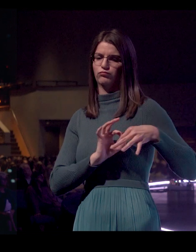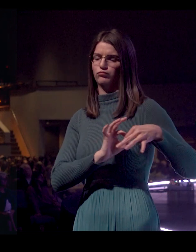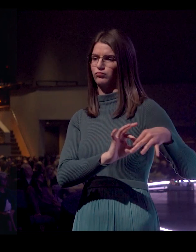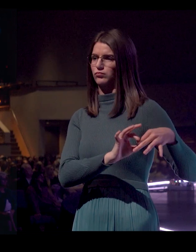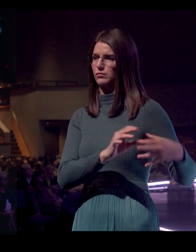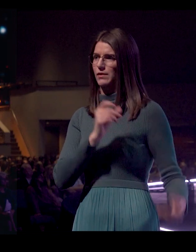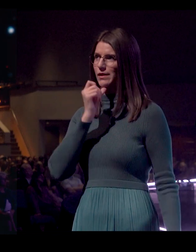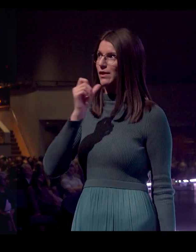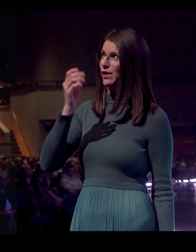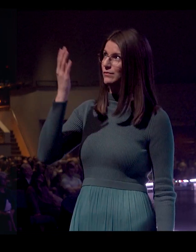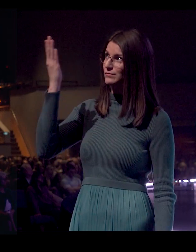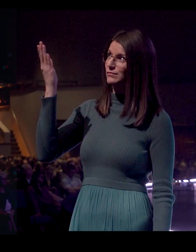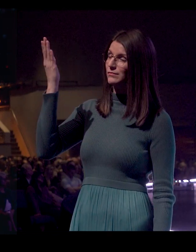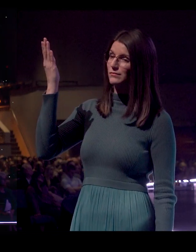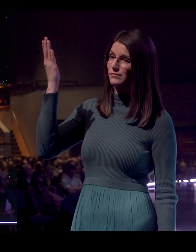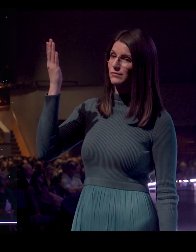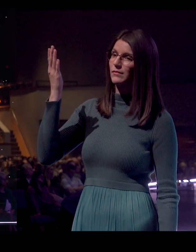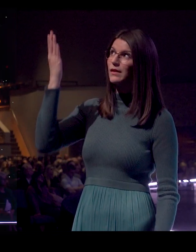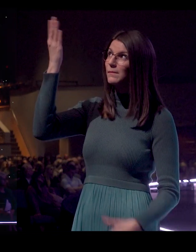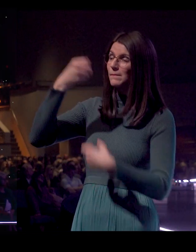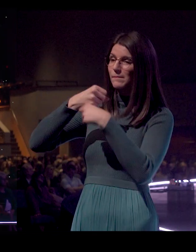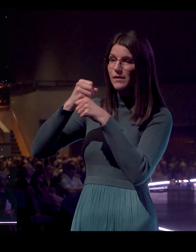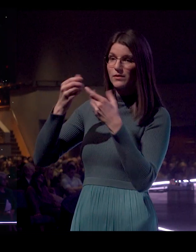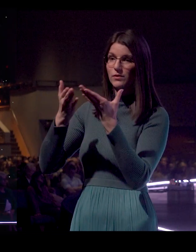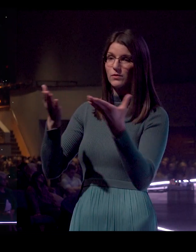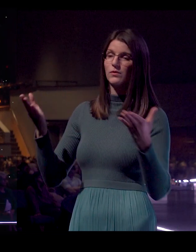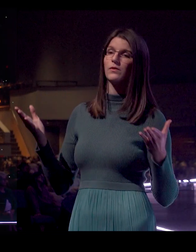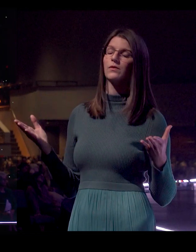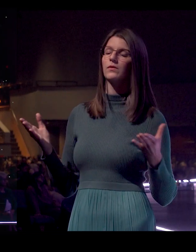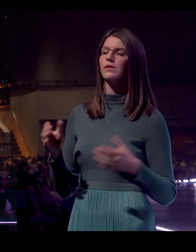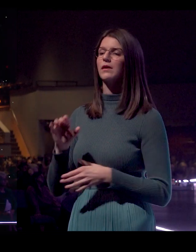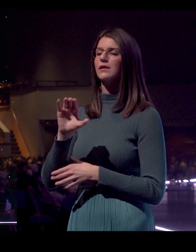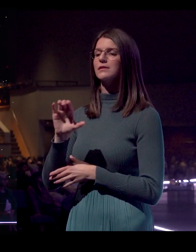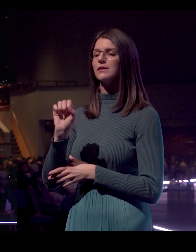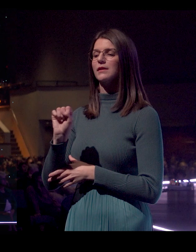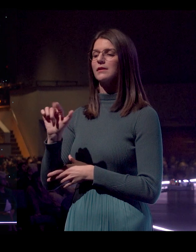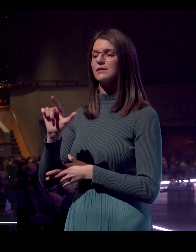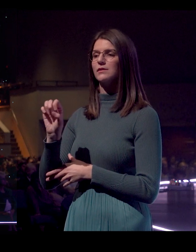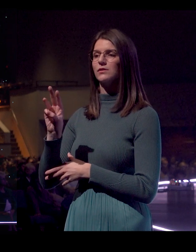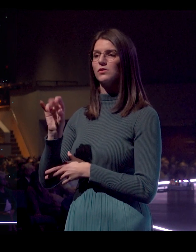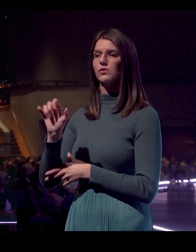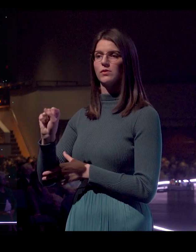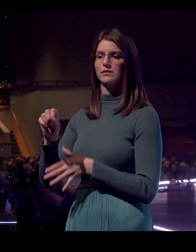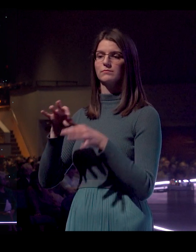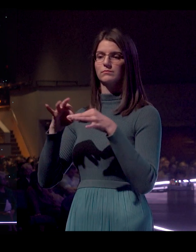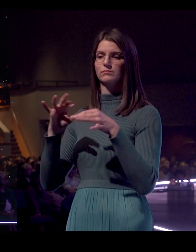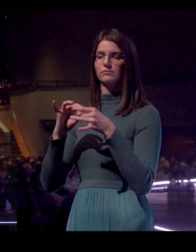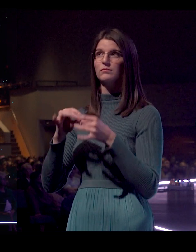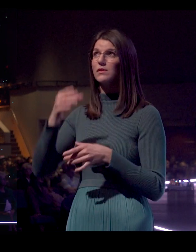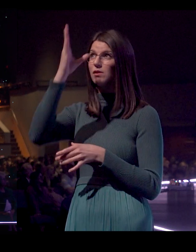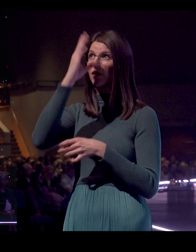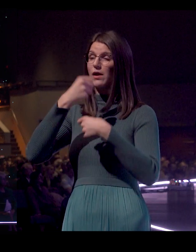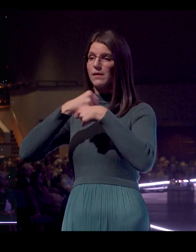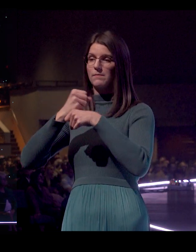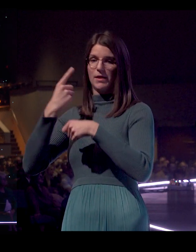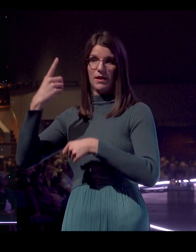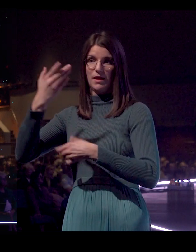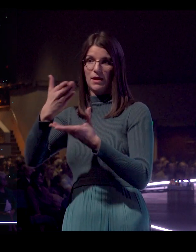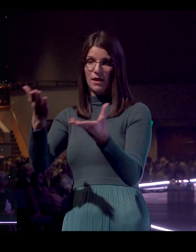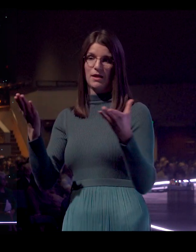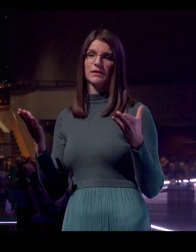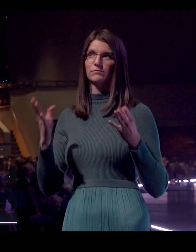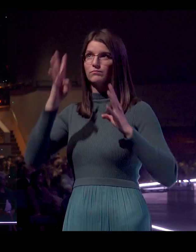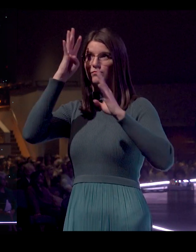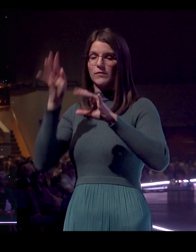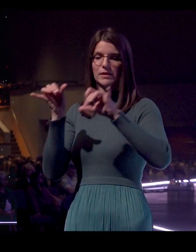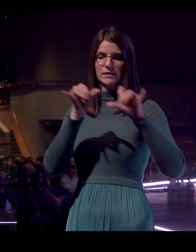C.S. Lewis said it this way. He said, God made us. He invented us as a man invents an engine. And God designed the human